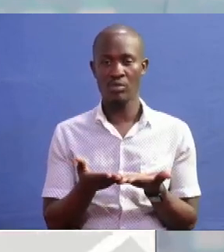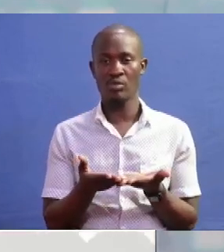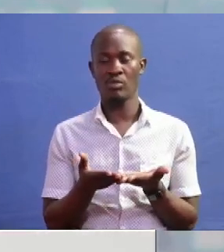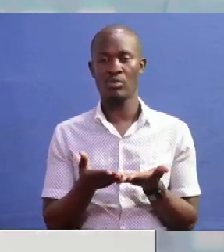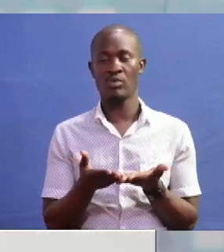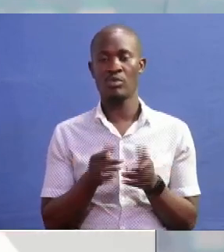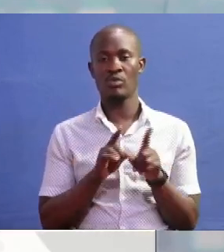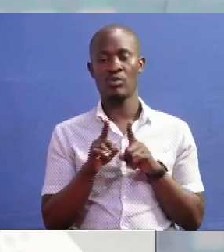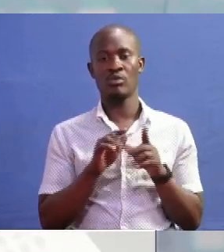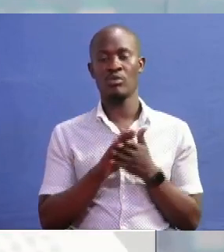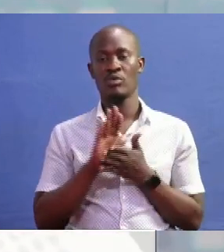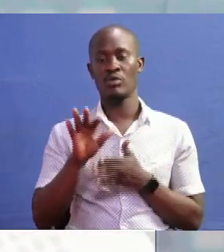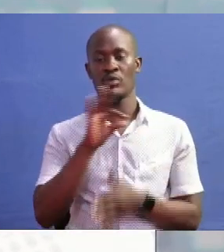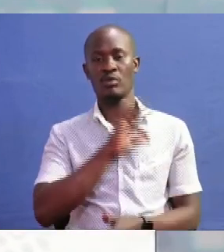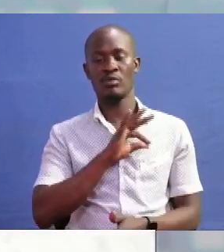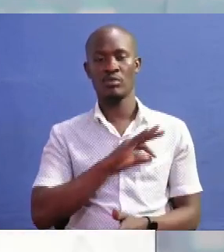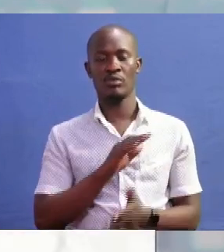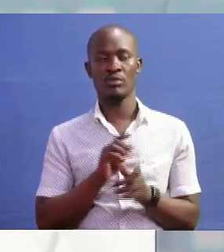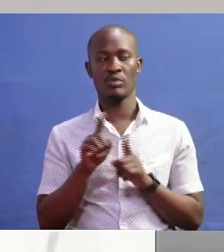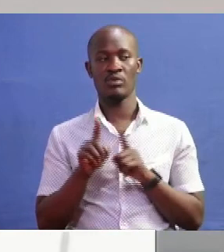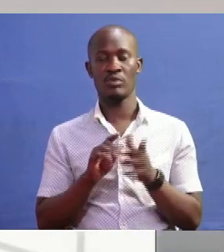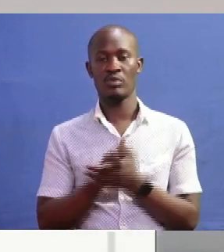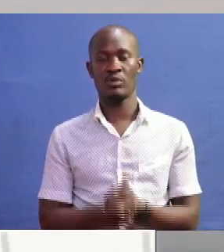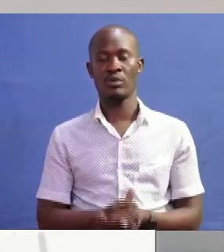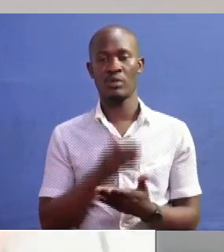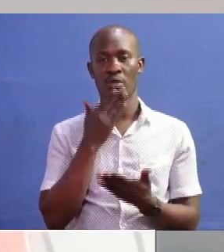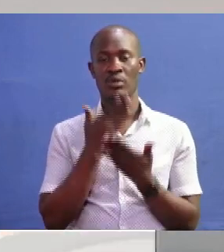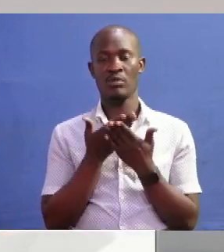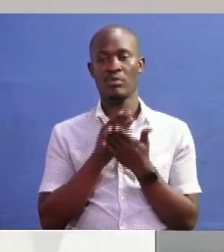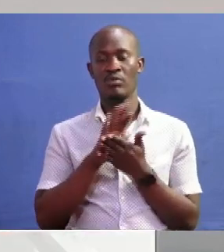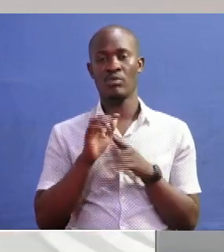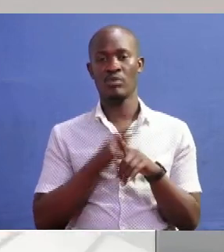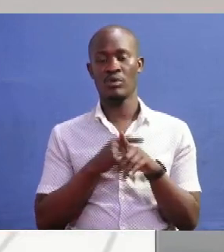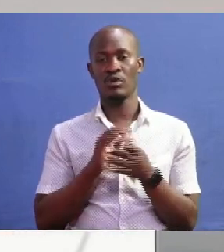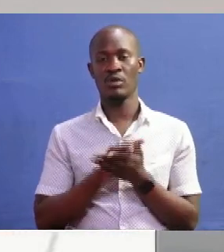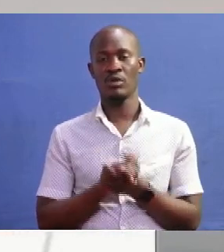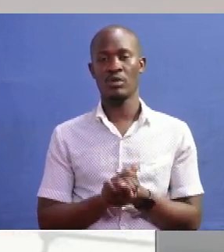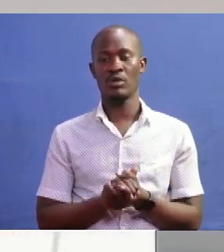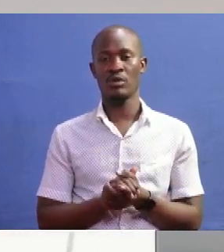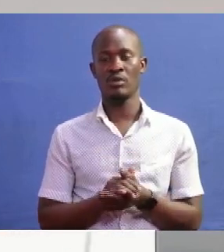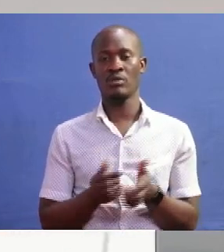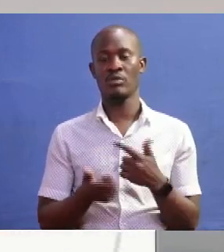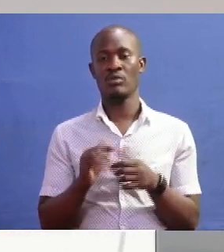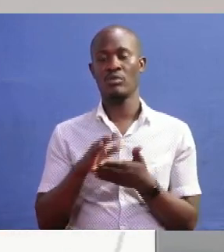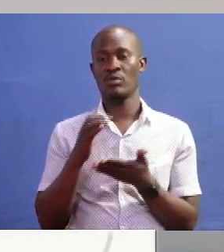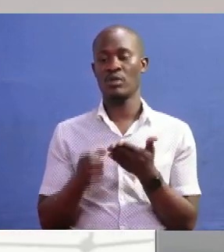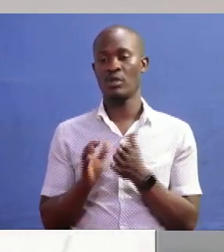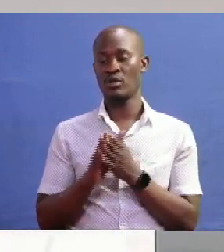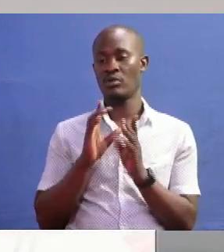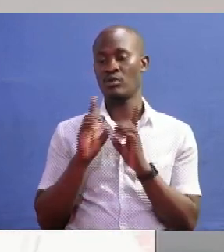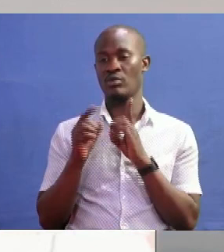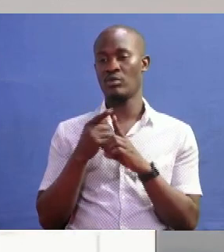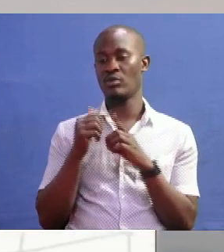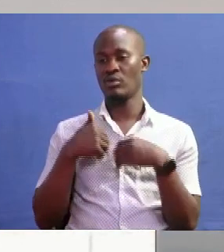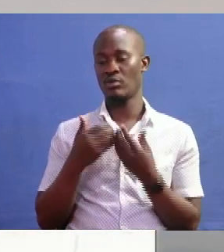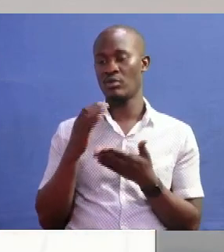path towards their investment journey. Thank you so much for your time, Franklin. We have come to the end of our discussion, but this